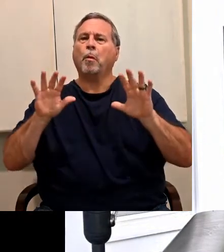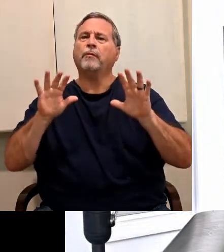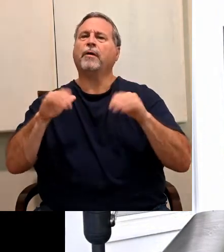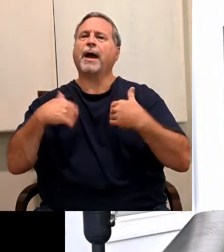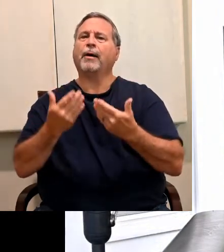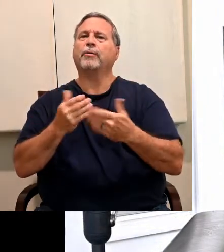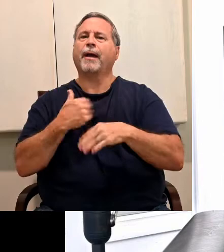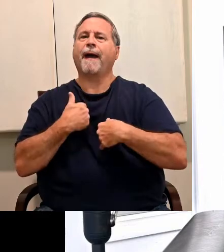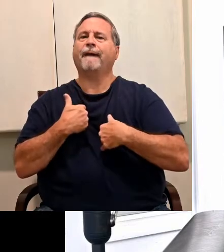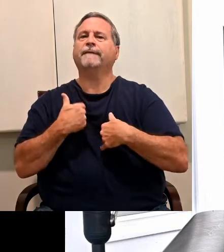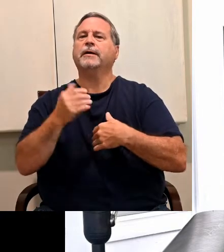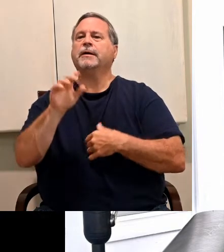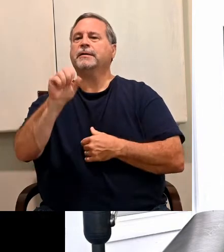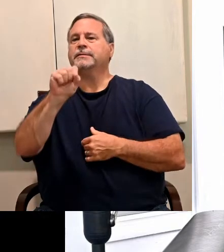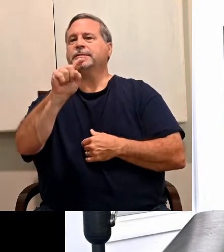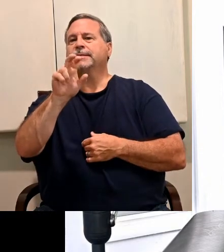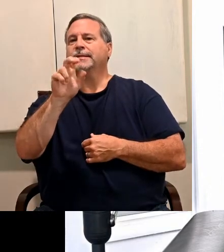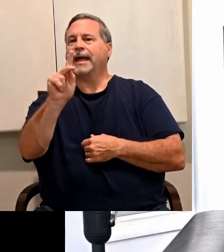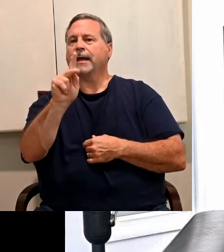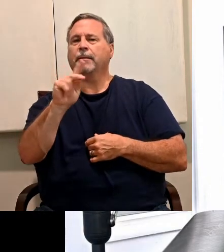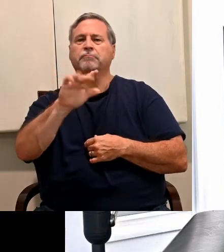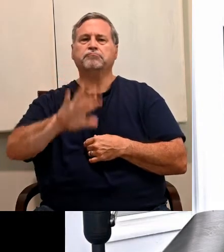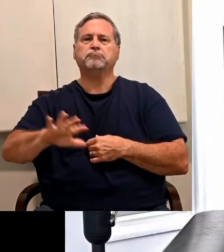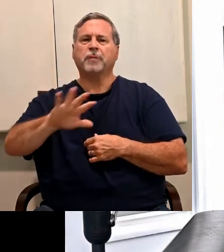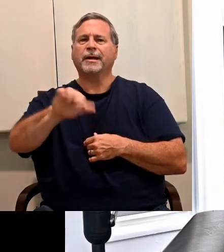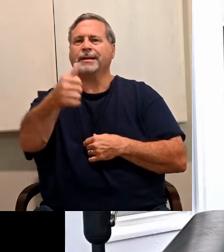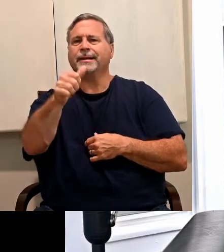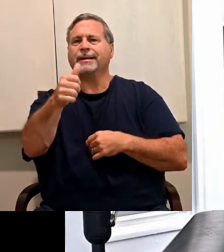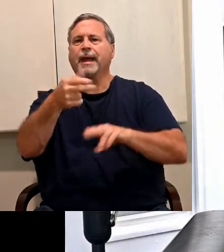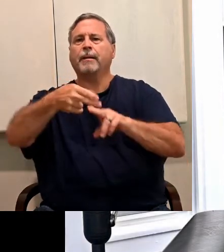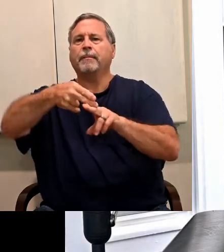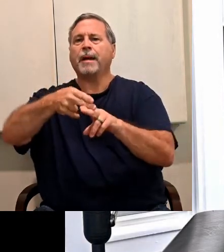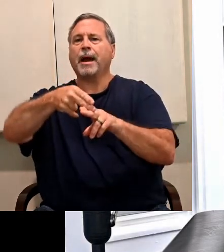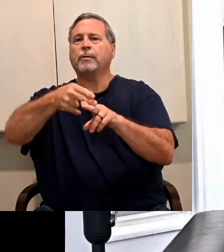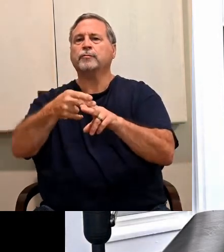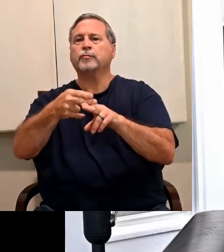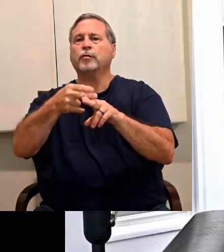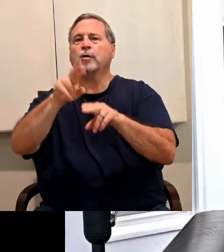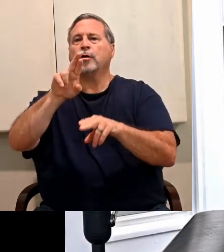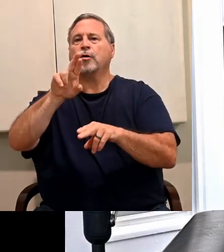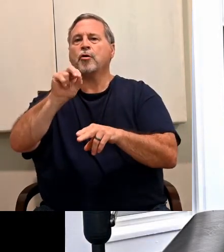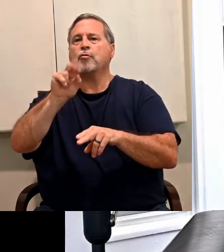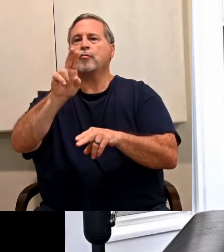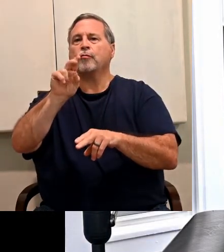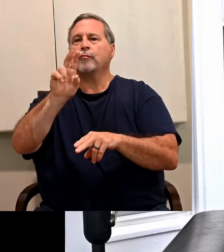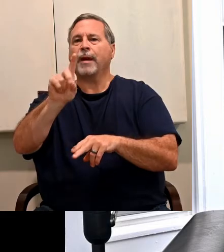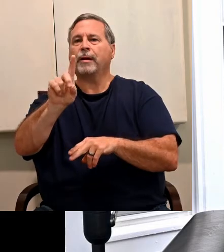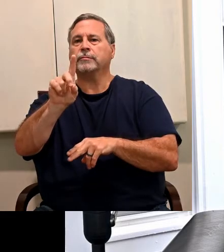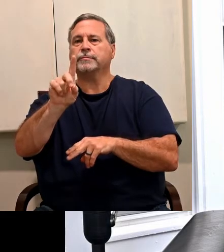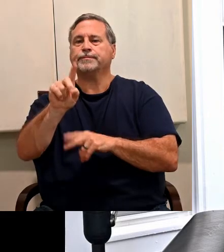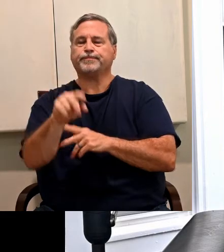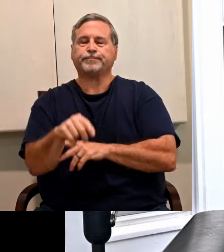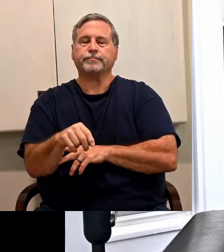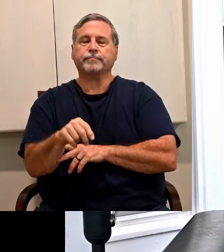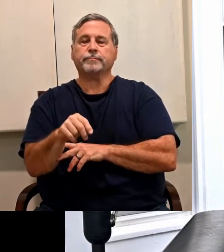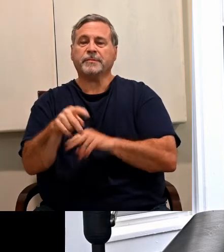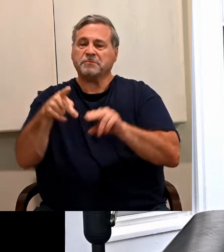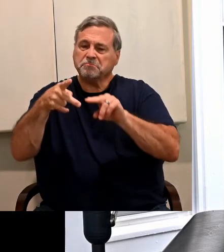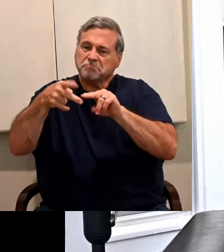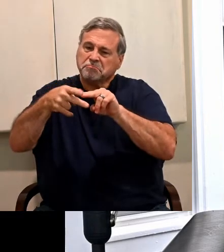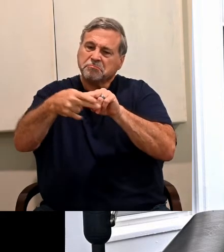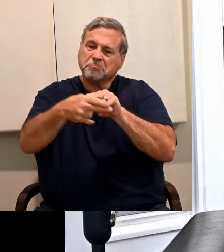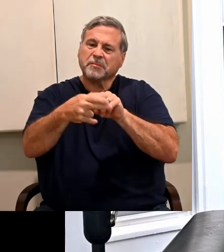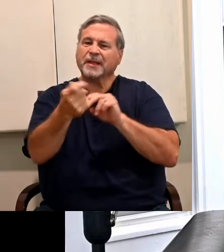medium rare is a wonderful way to have a steak. This is about a 10-pound round.